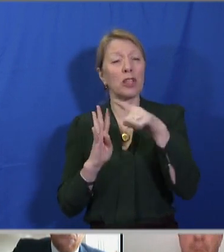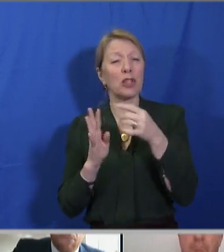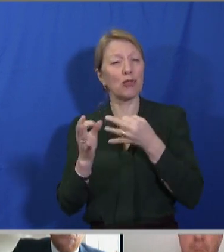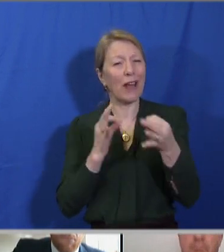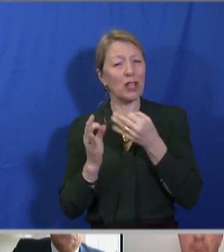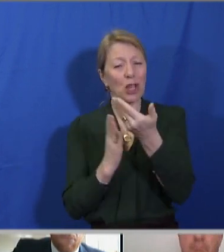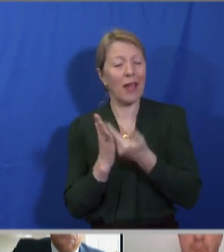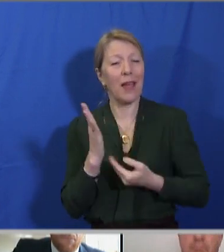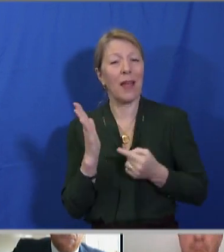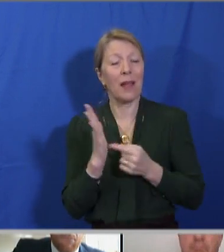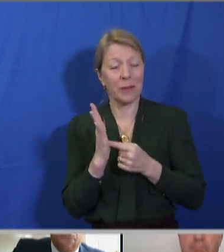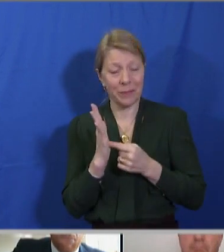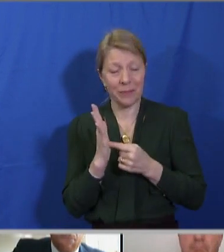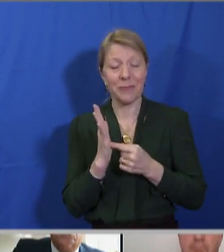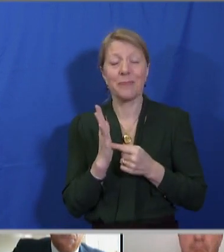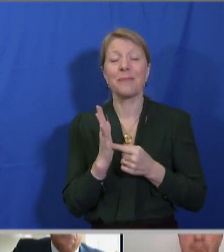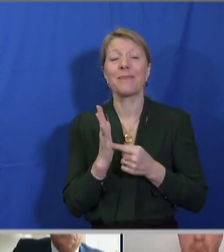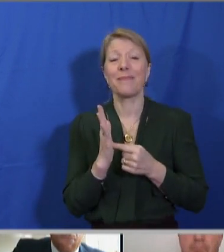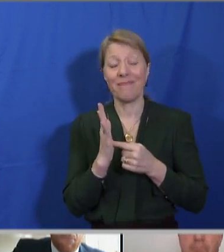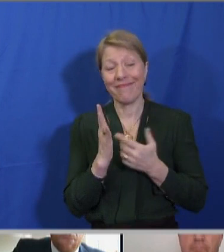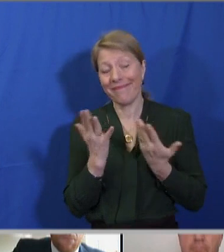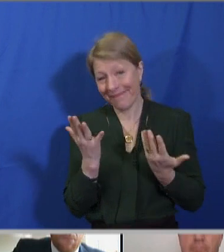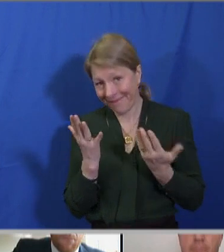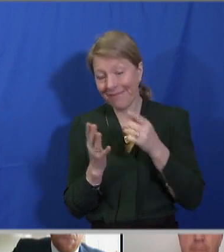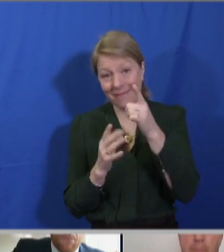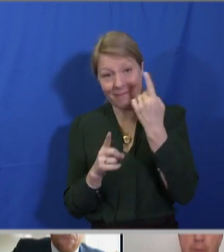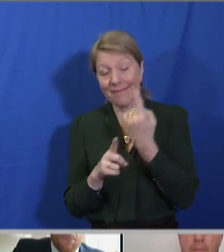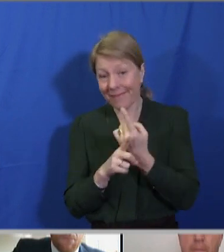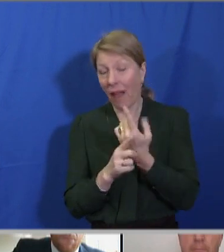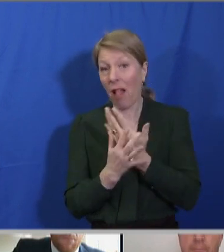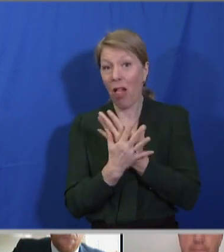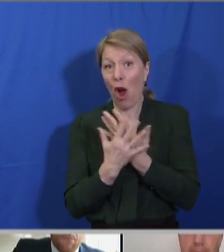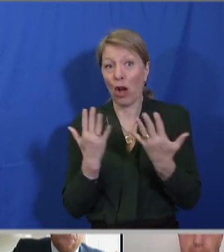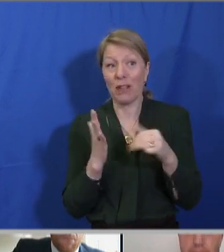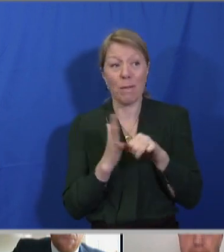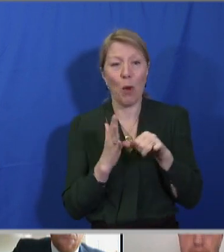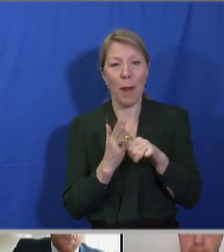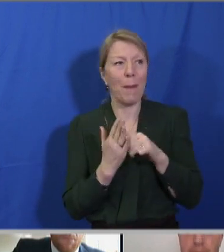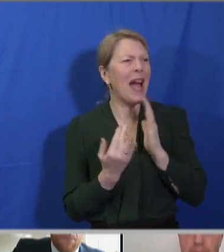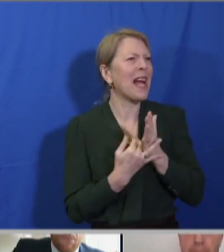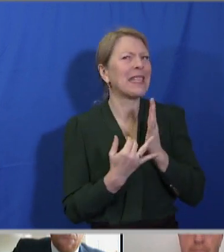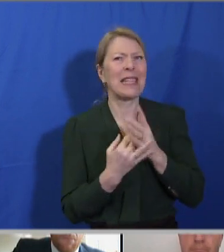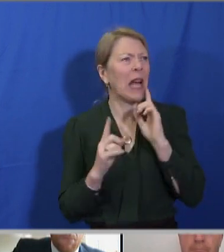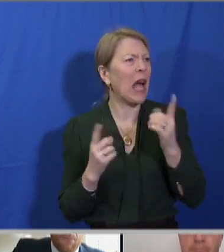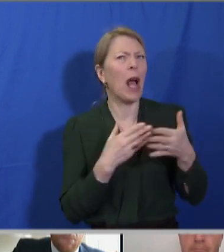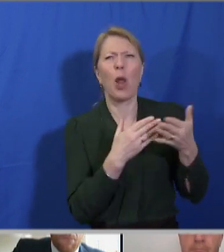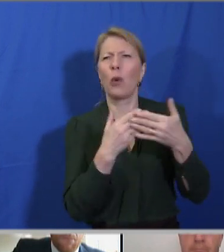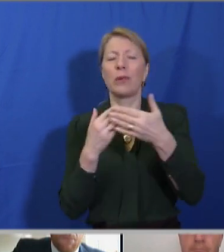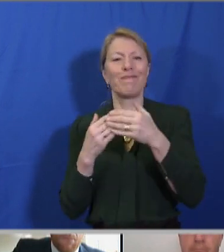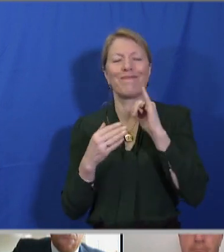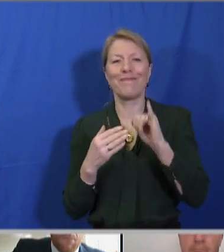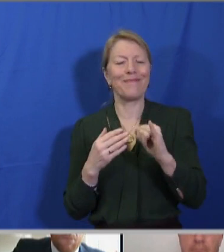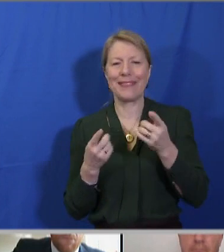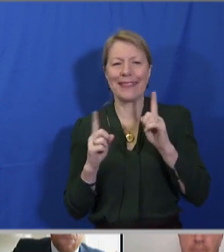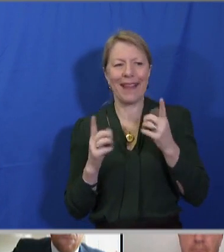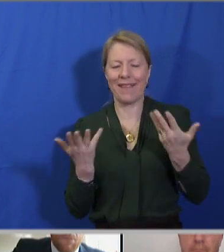most of the pressures do boil down to a workforce or a need to train and recruit more people and right